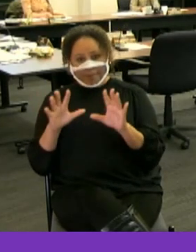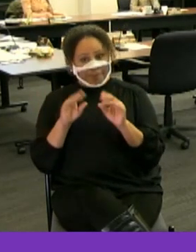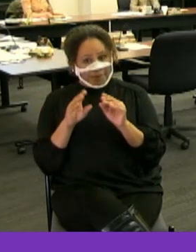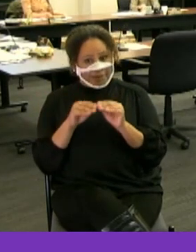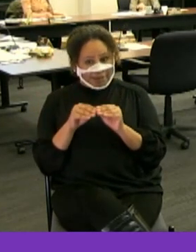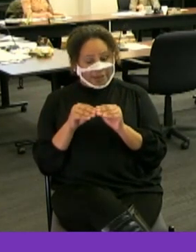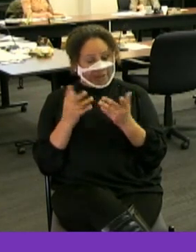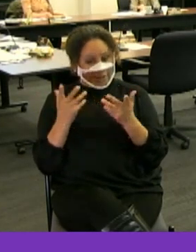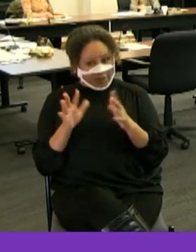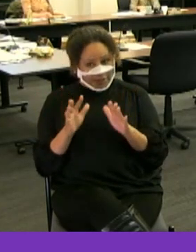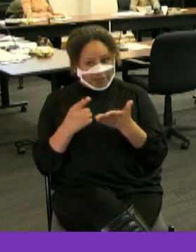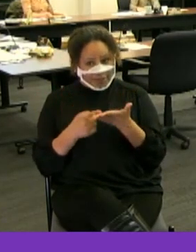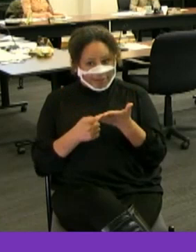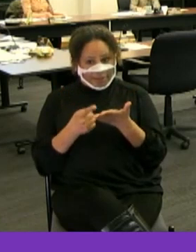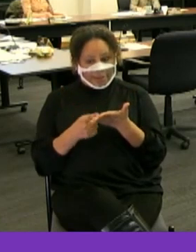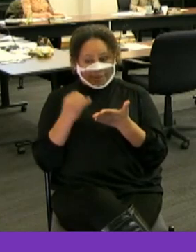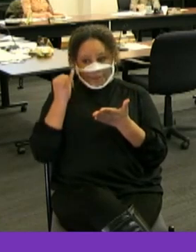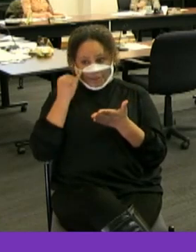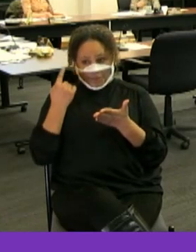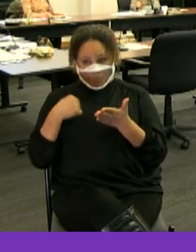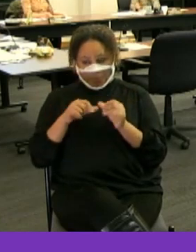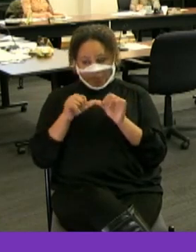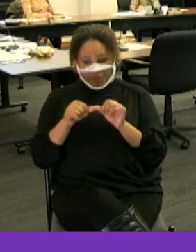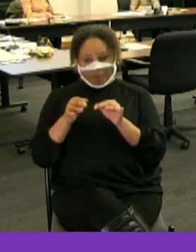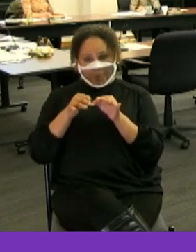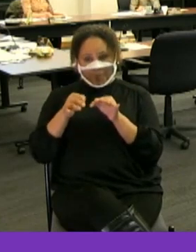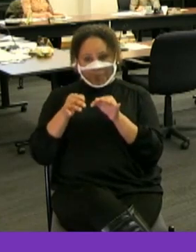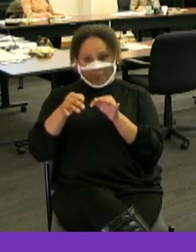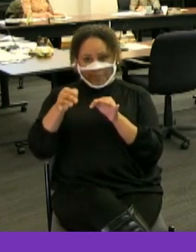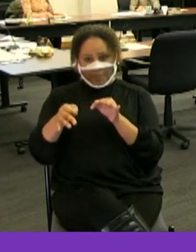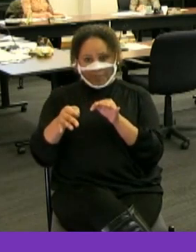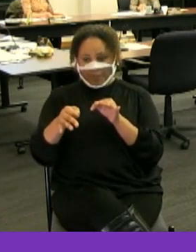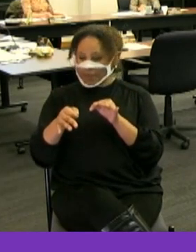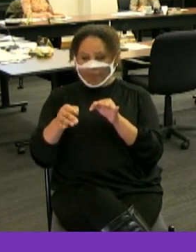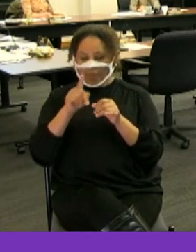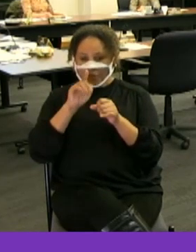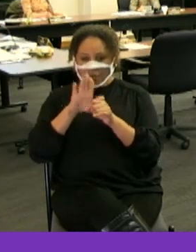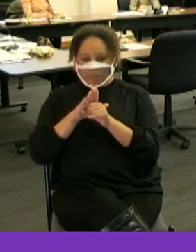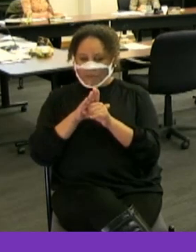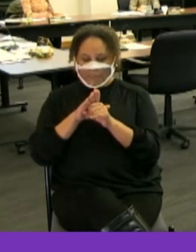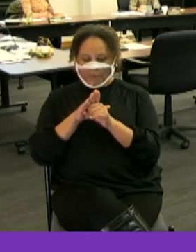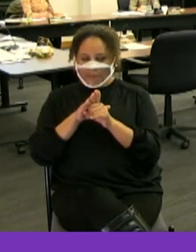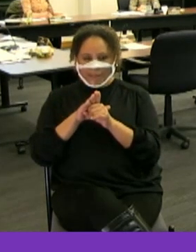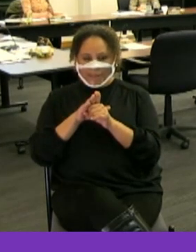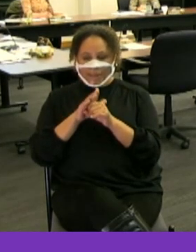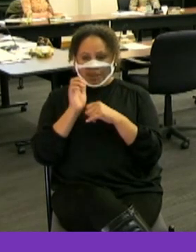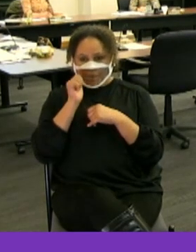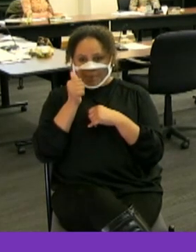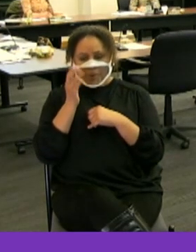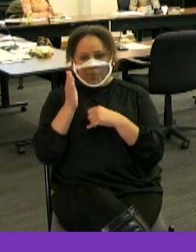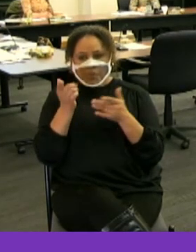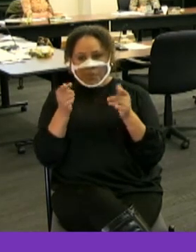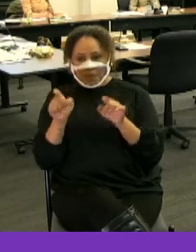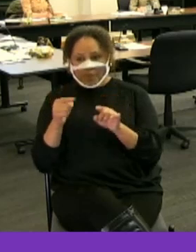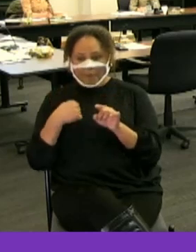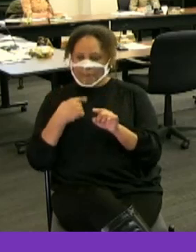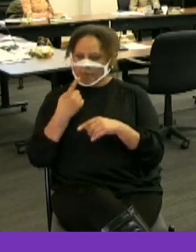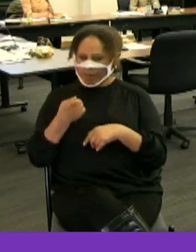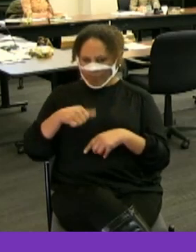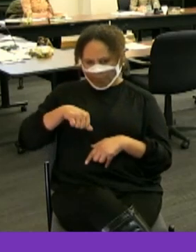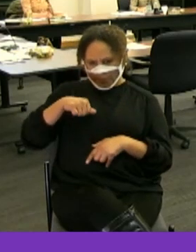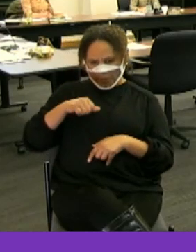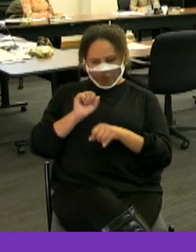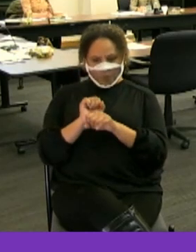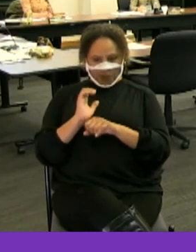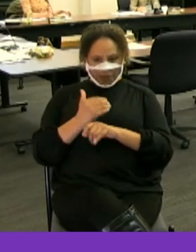If we keep pushing this down the road, there is no guarantee what tomorrow brings in enrollment. I can tell you that I am extremely proud of the work our